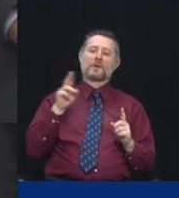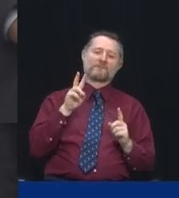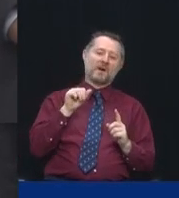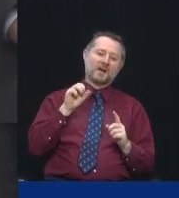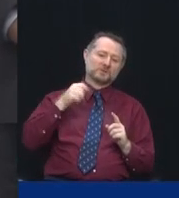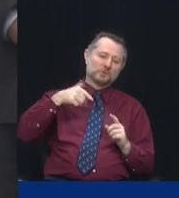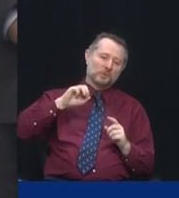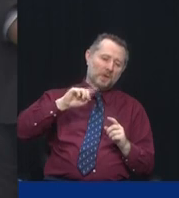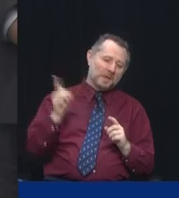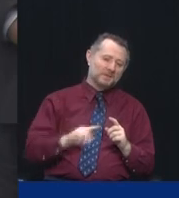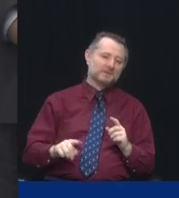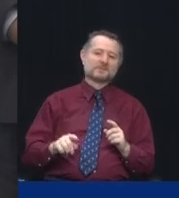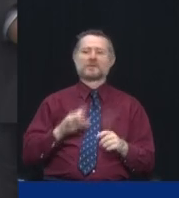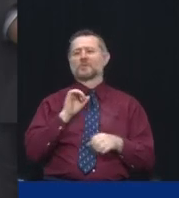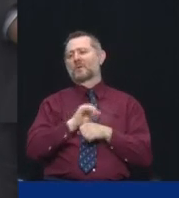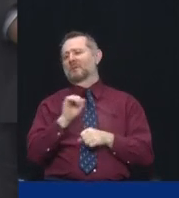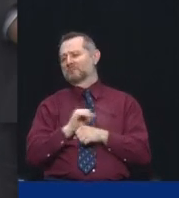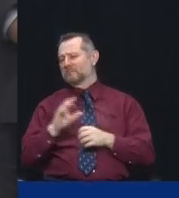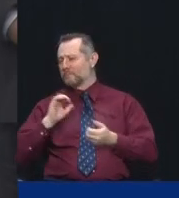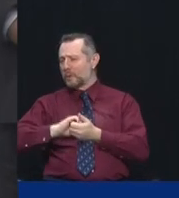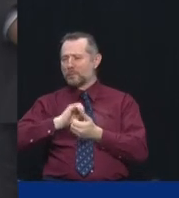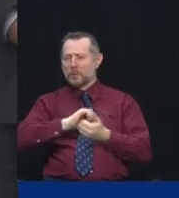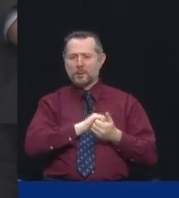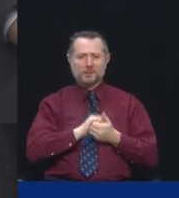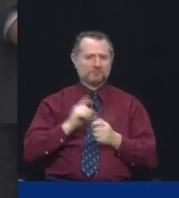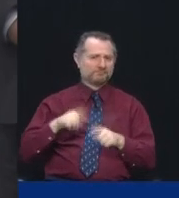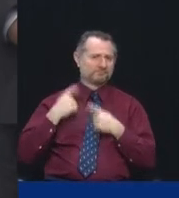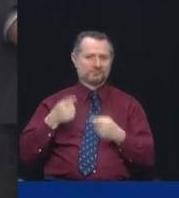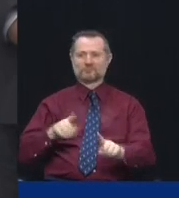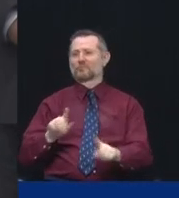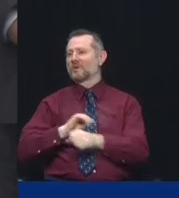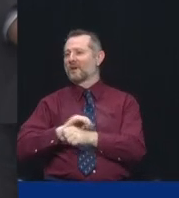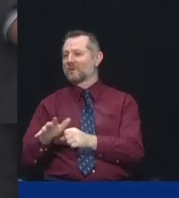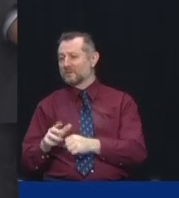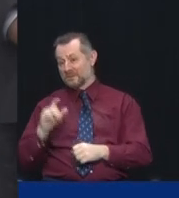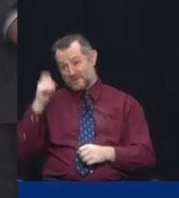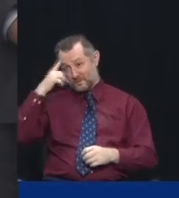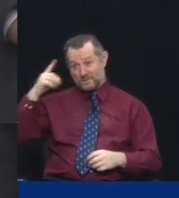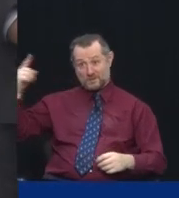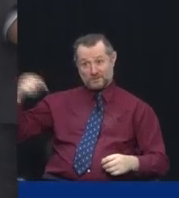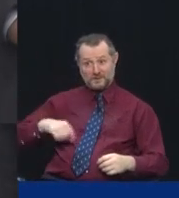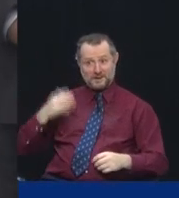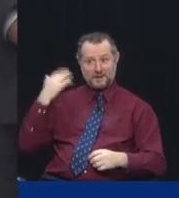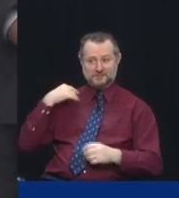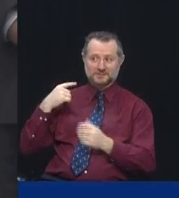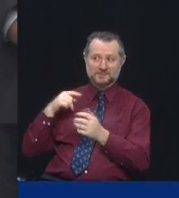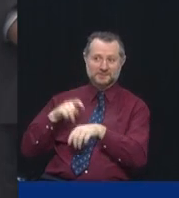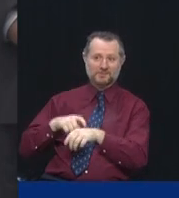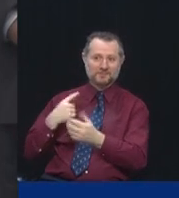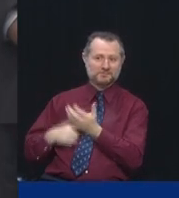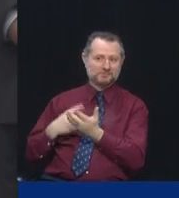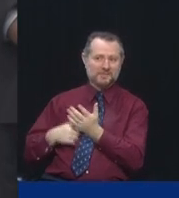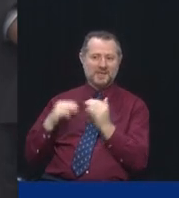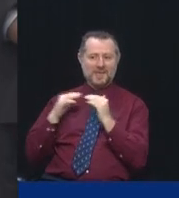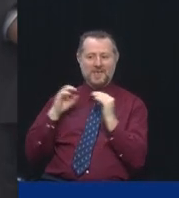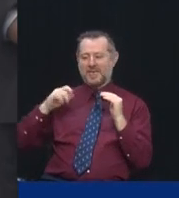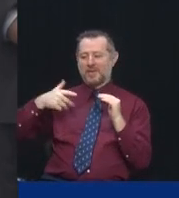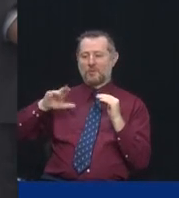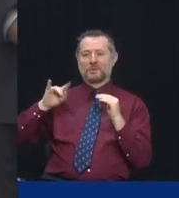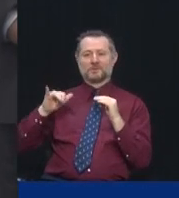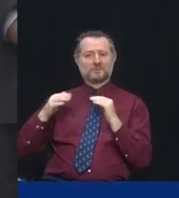this pandemic. The last time you were here, Mr. Governor, we talked a lot about equity and what that means.